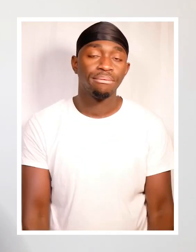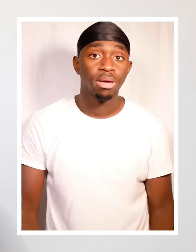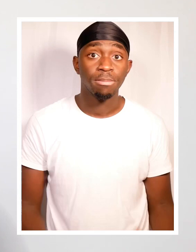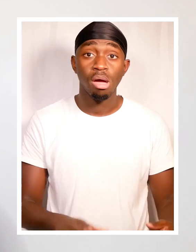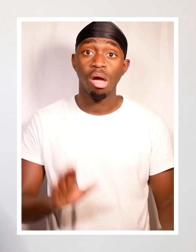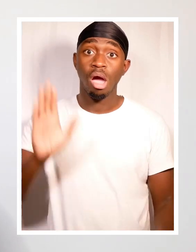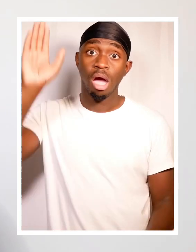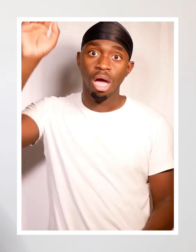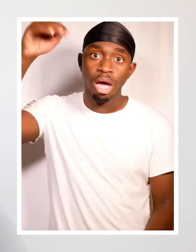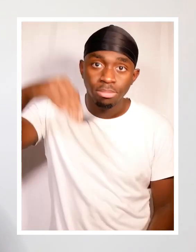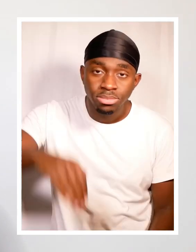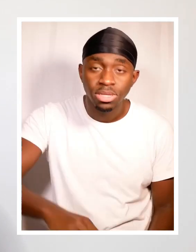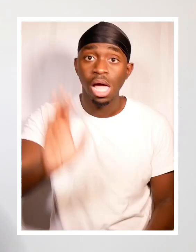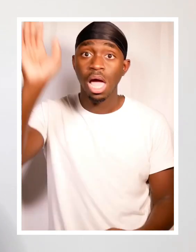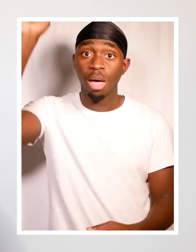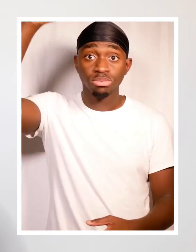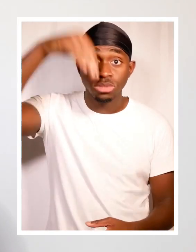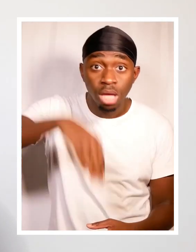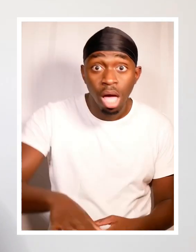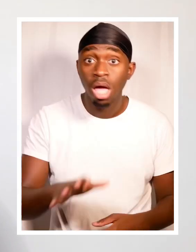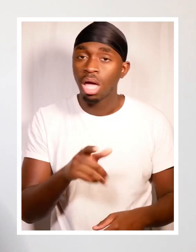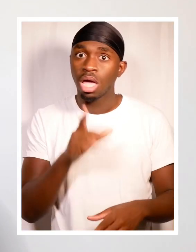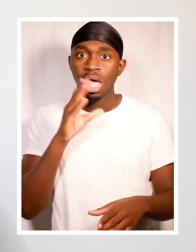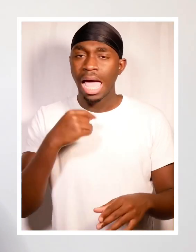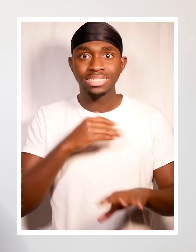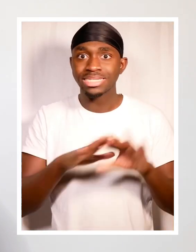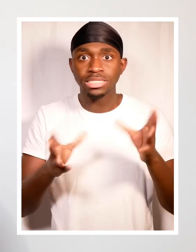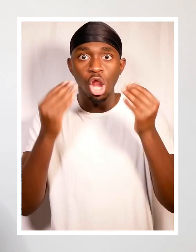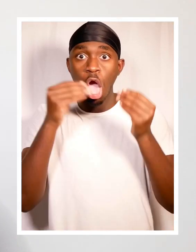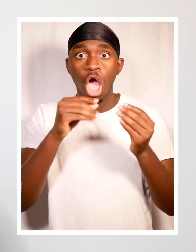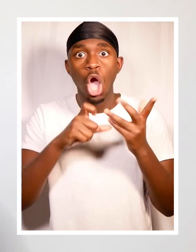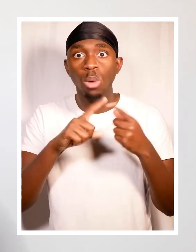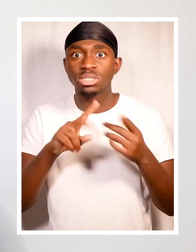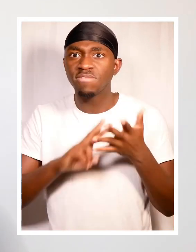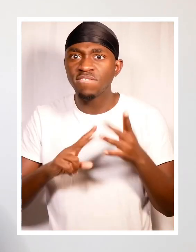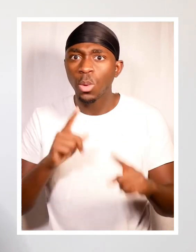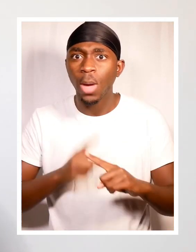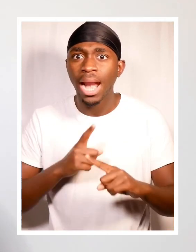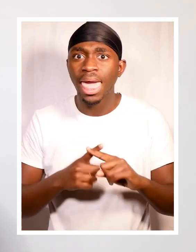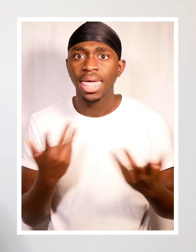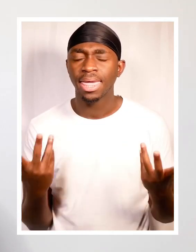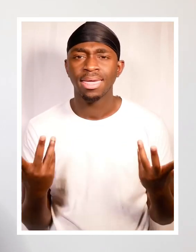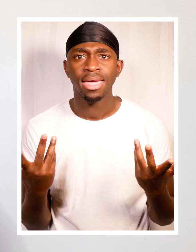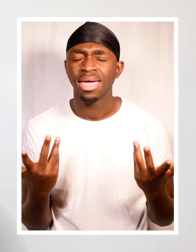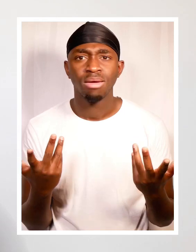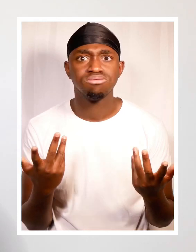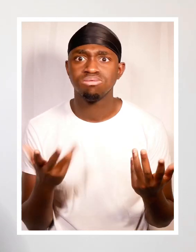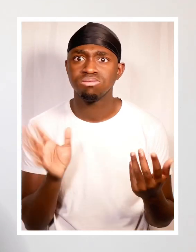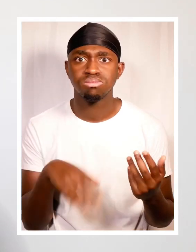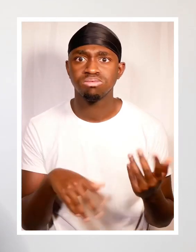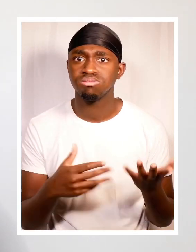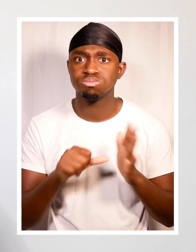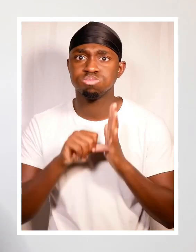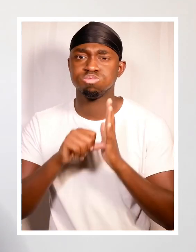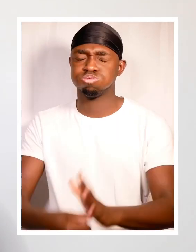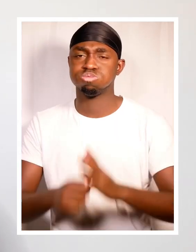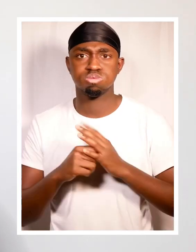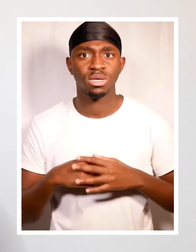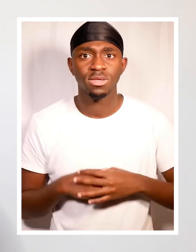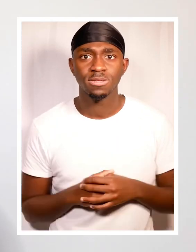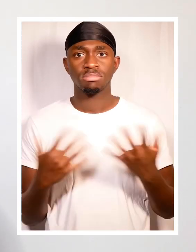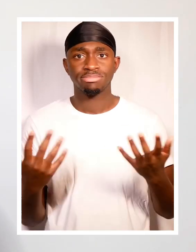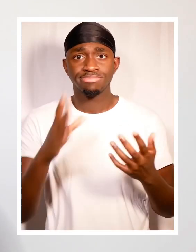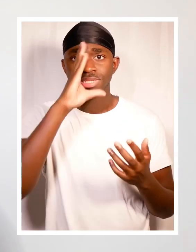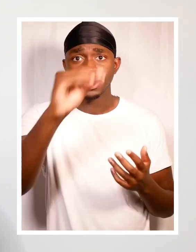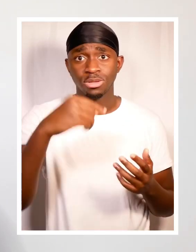and that was the boot camp completed after that and with web development it was html css a little